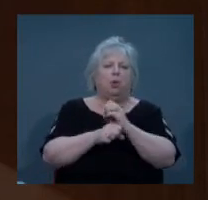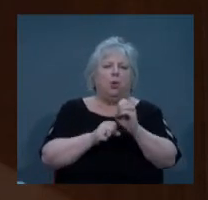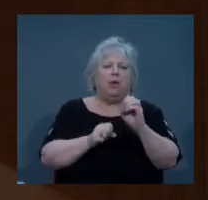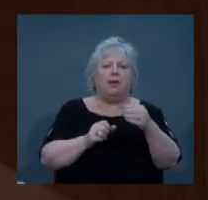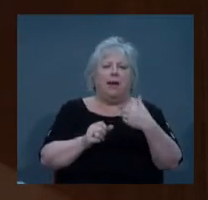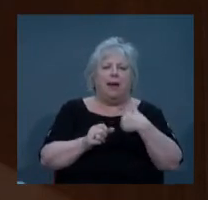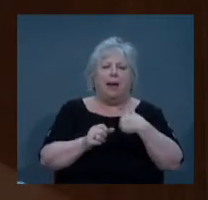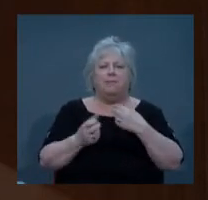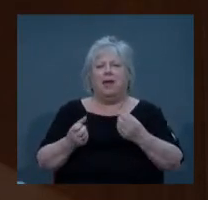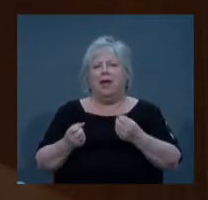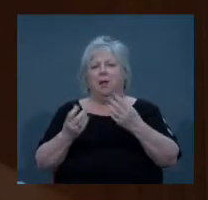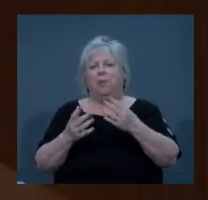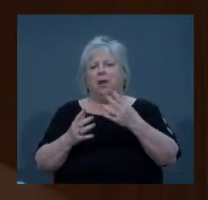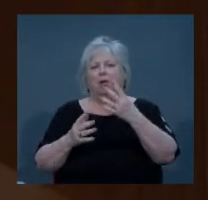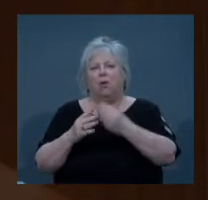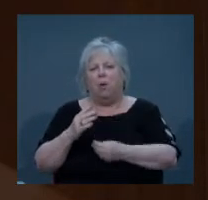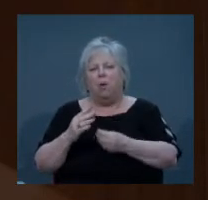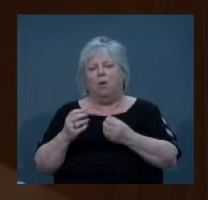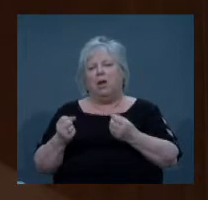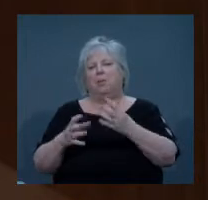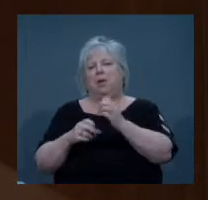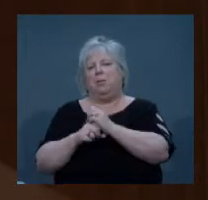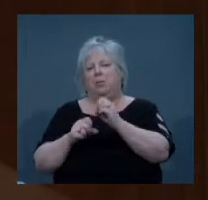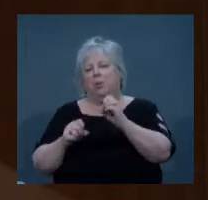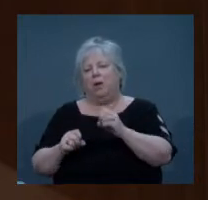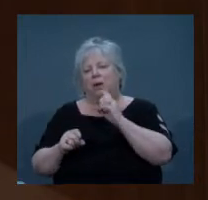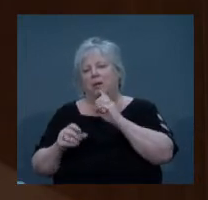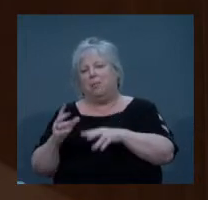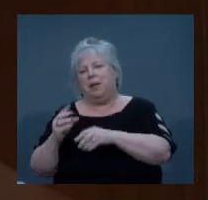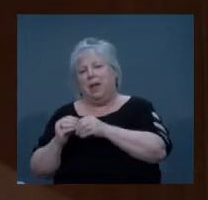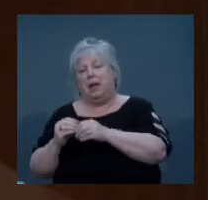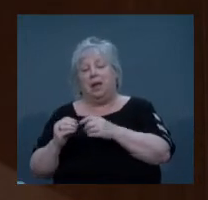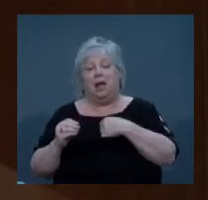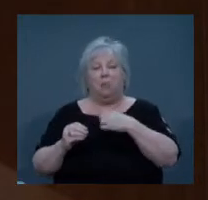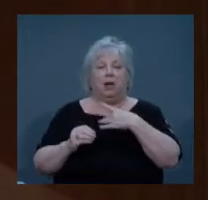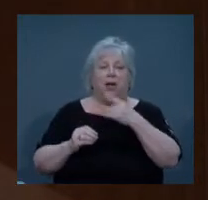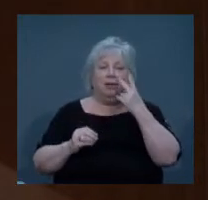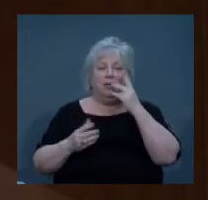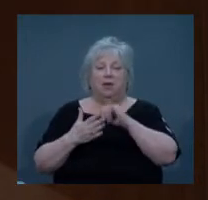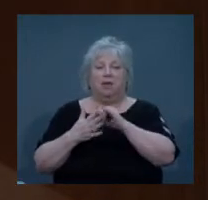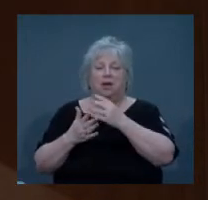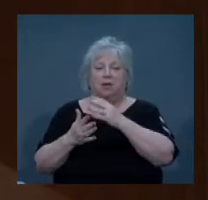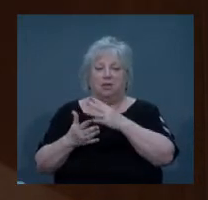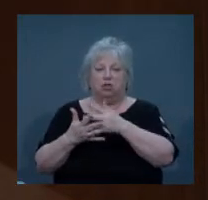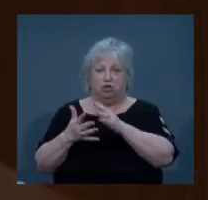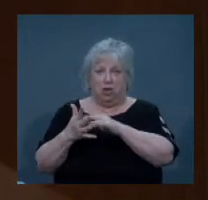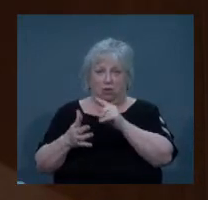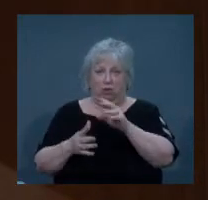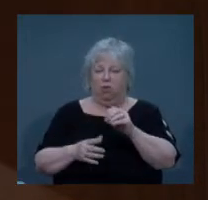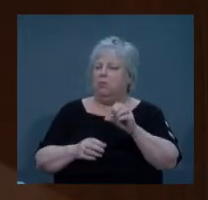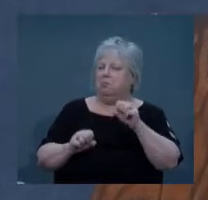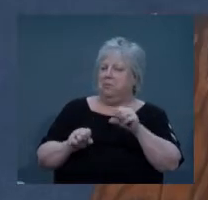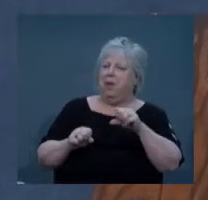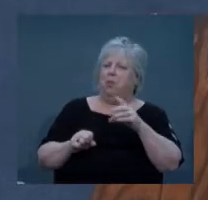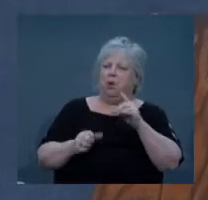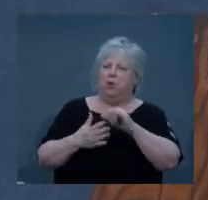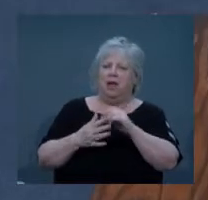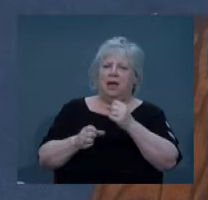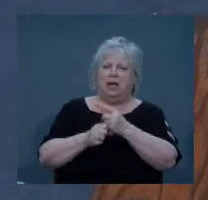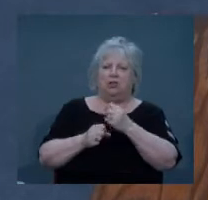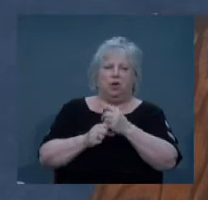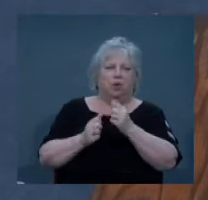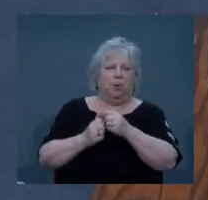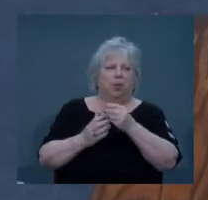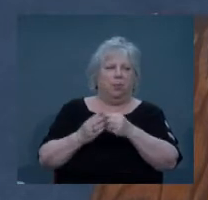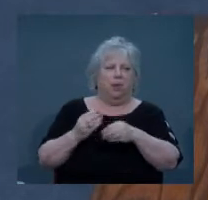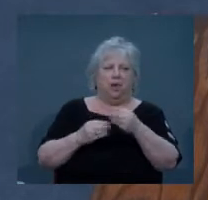many employees are no longer there, and how many employees have been added. I would like to see that sheet too, please. Yeah, we do that each year with the budget. We've